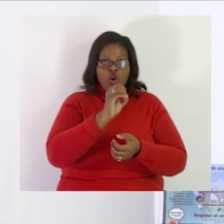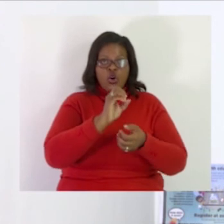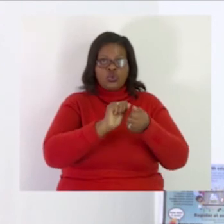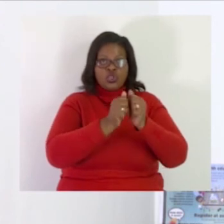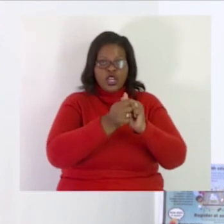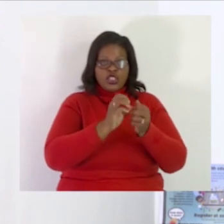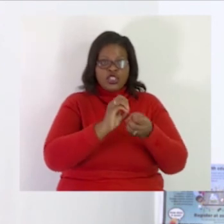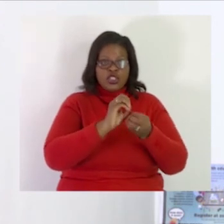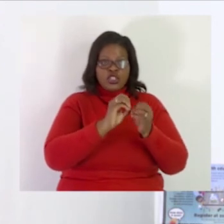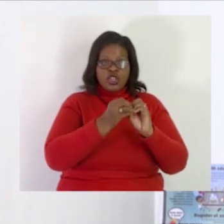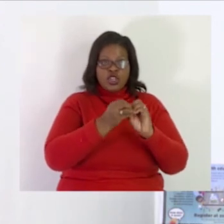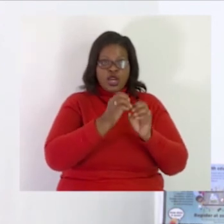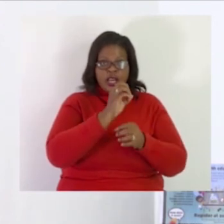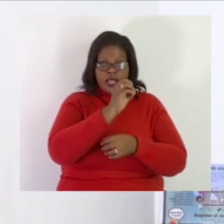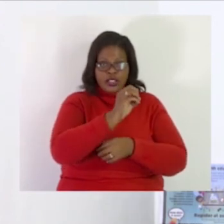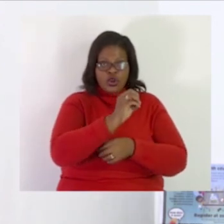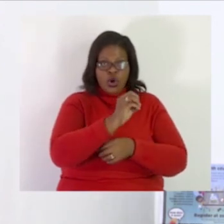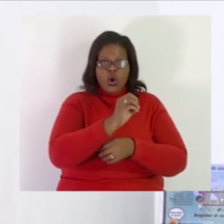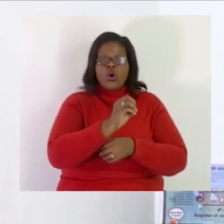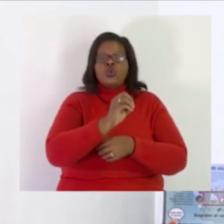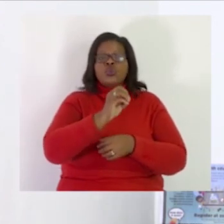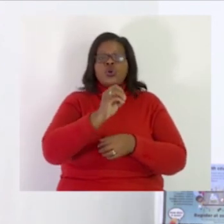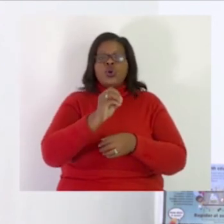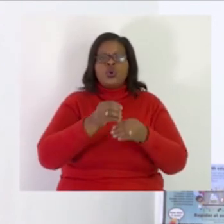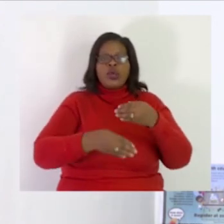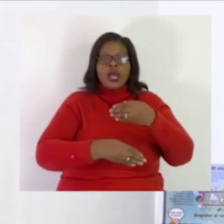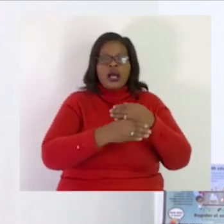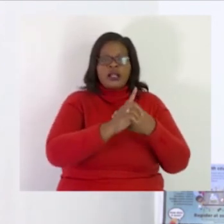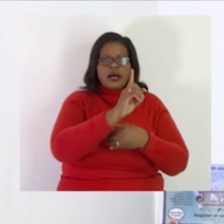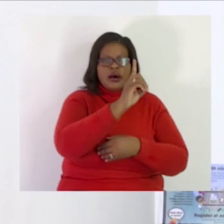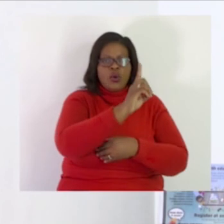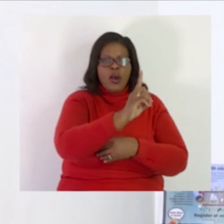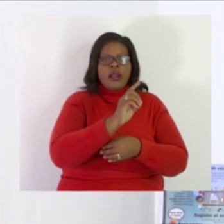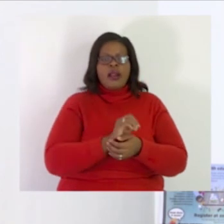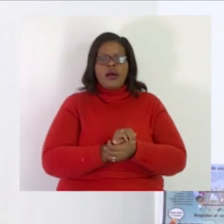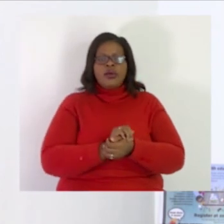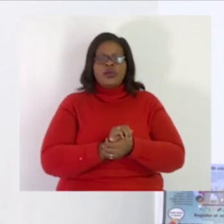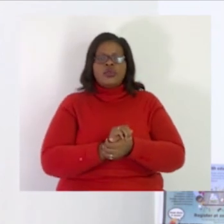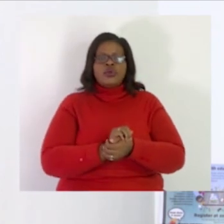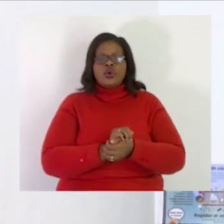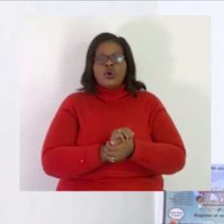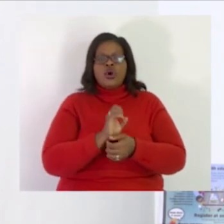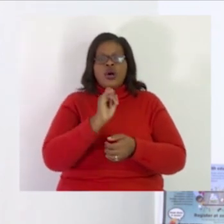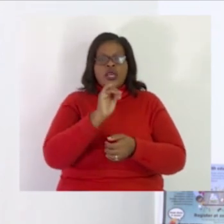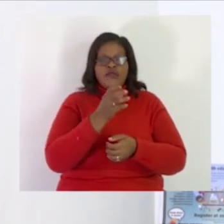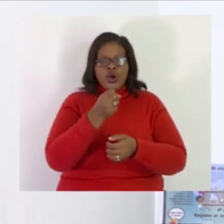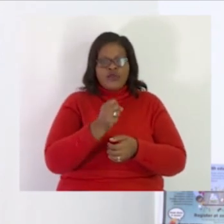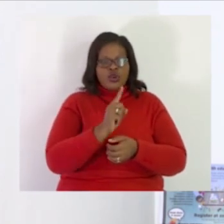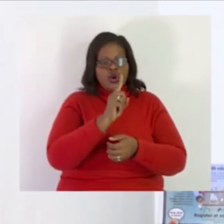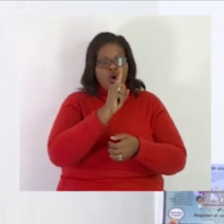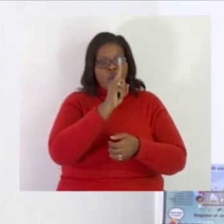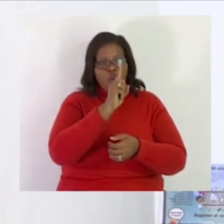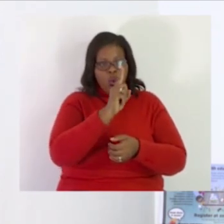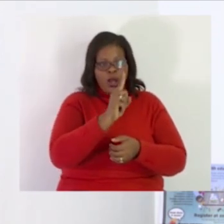0, we are adding 1. 1 added to 0 we of course have a 1. In a place of this,